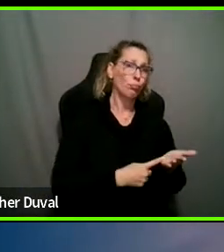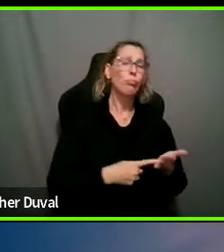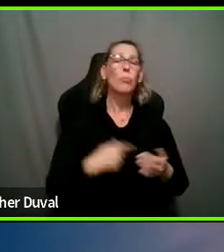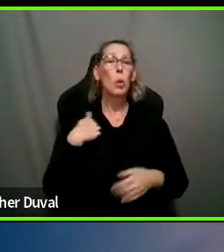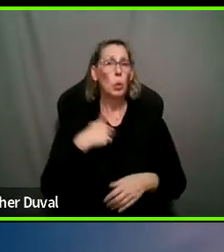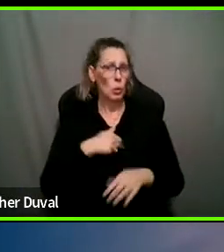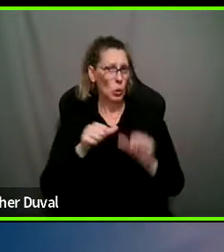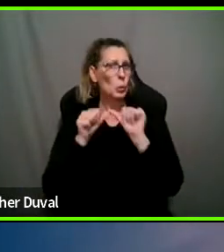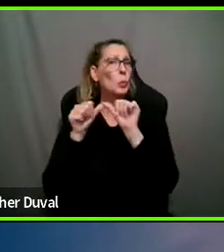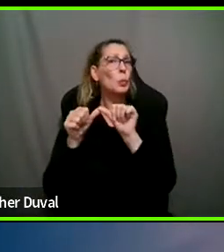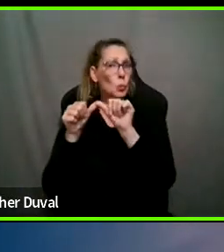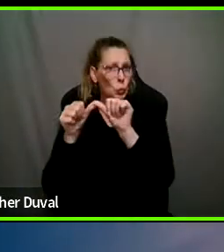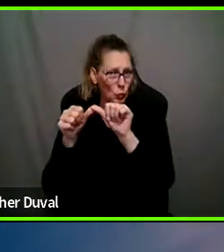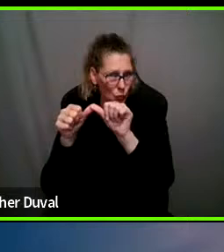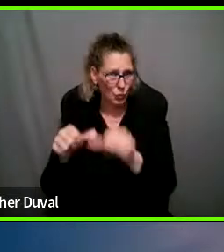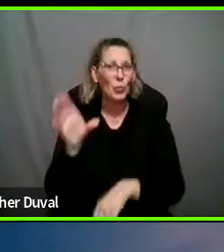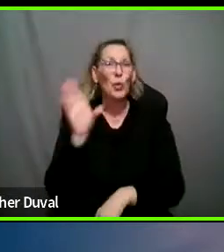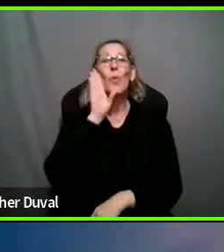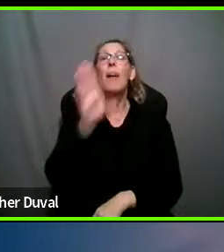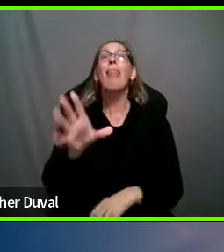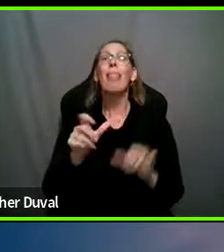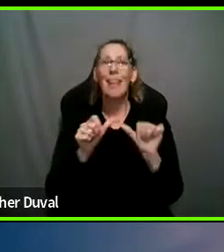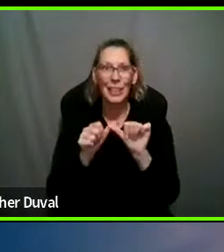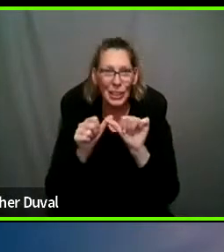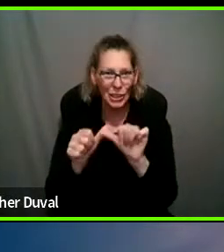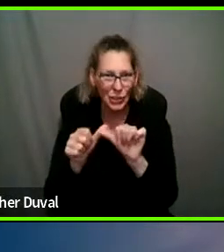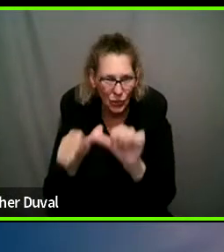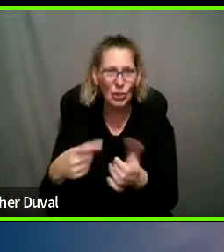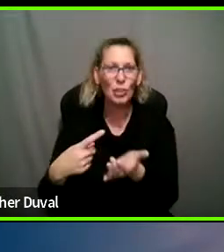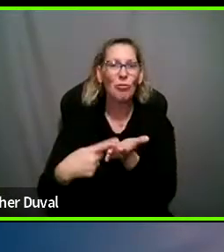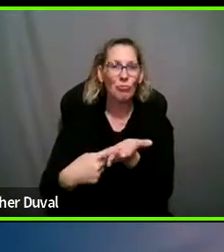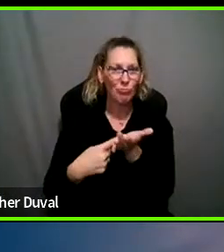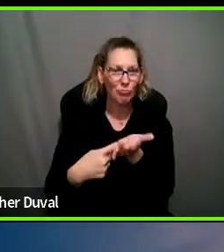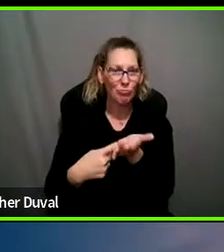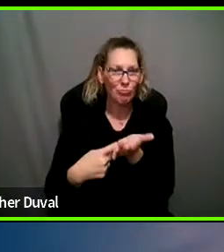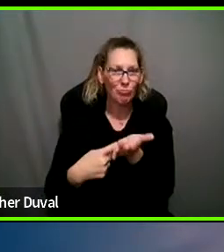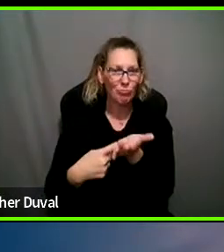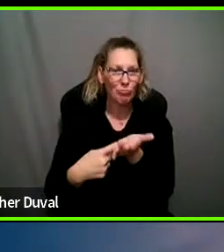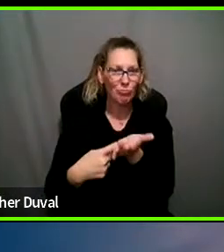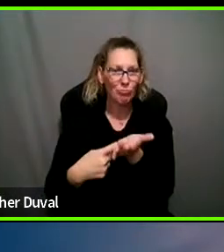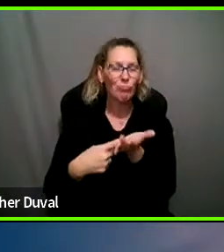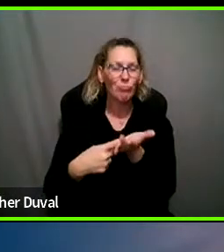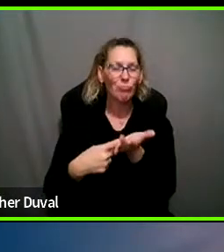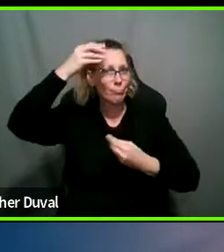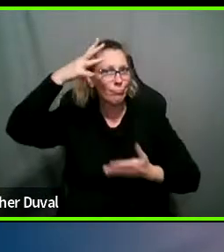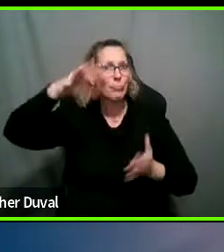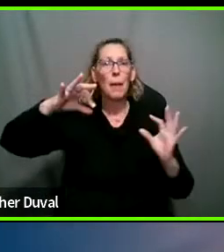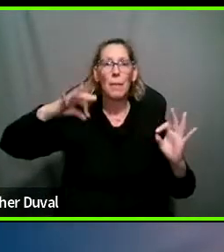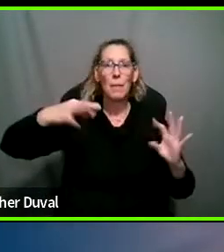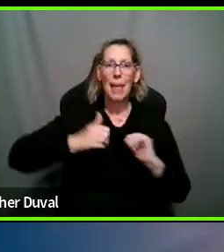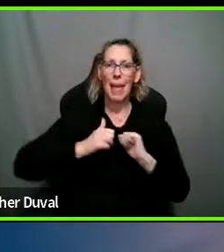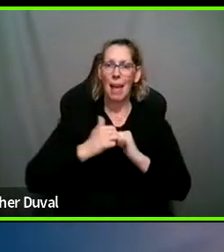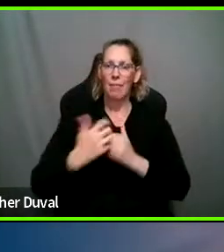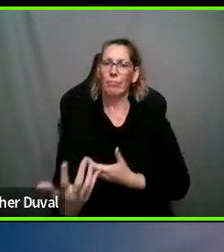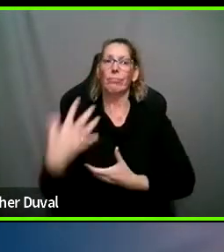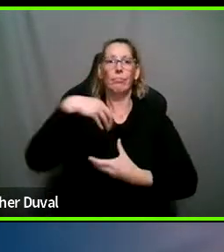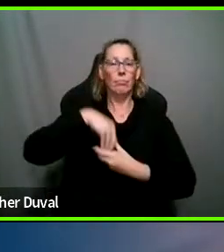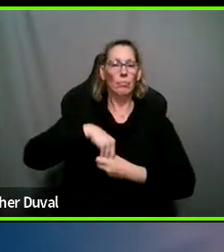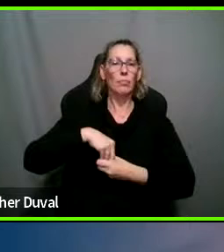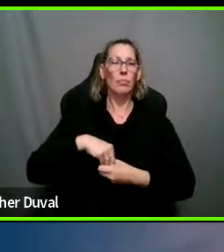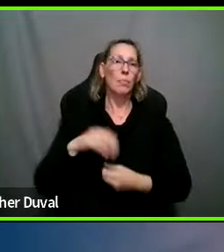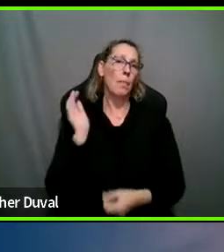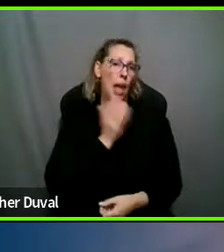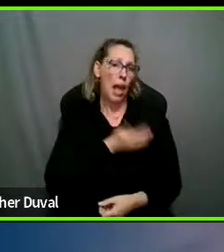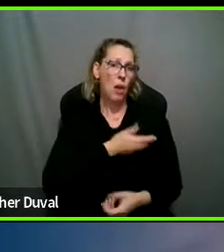continue to do so. We'll continue to have those discussions and take input and feedback and see how we can incorporate that into our